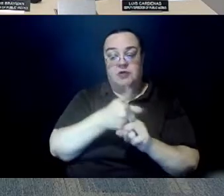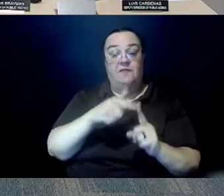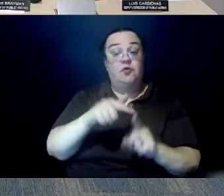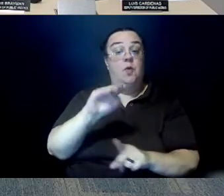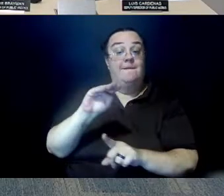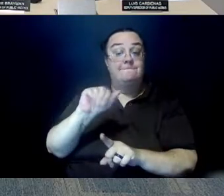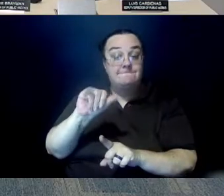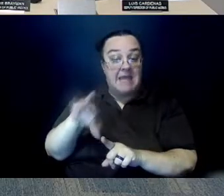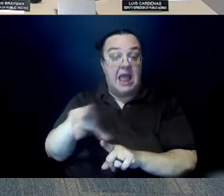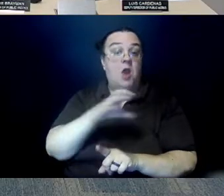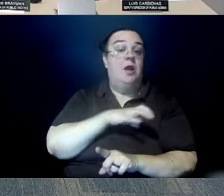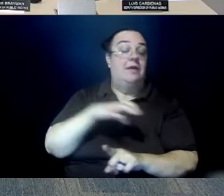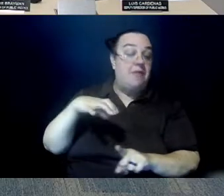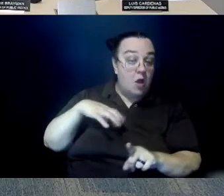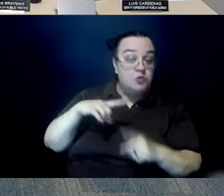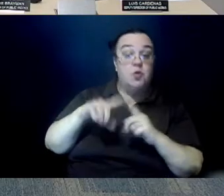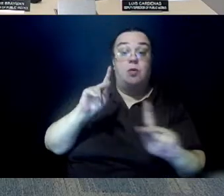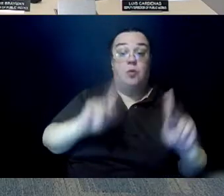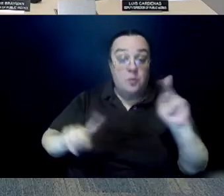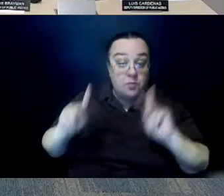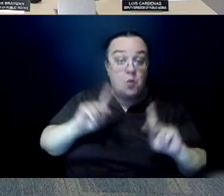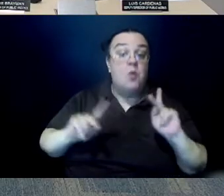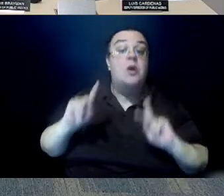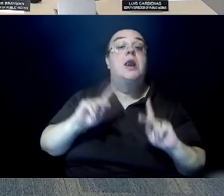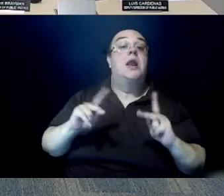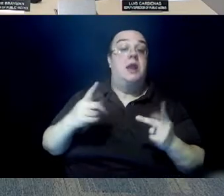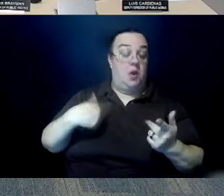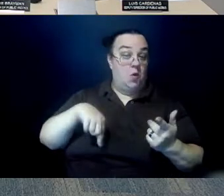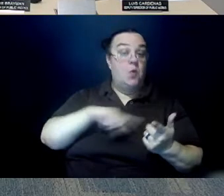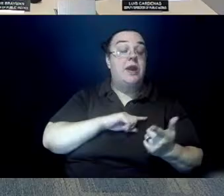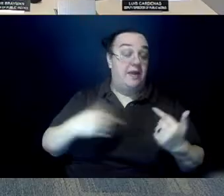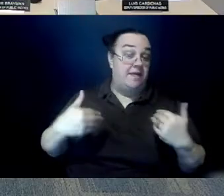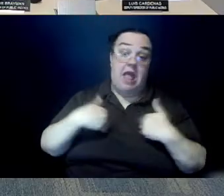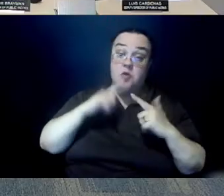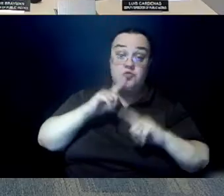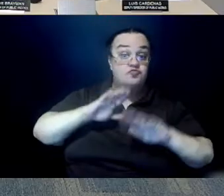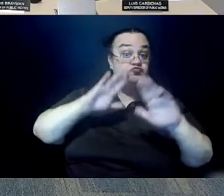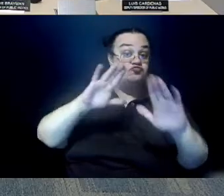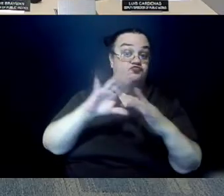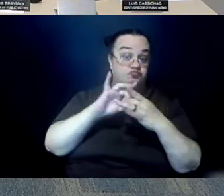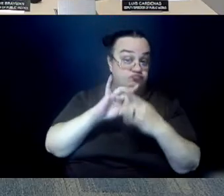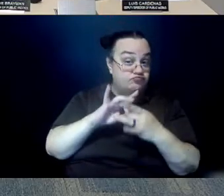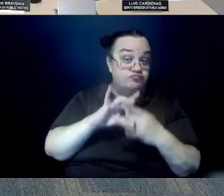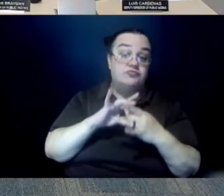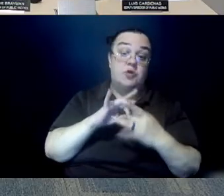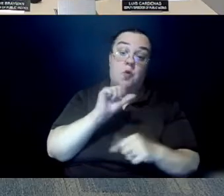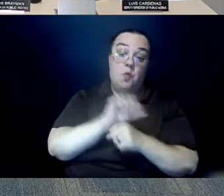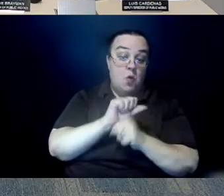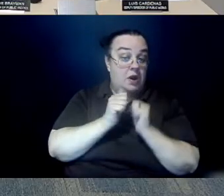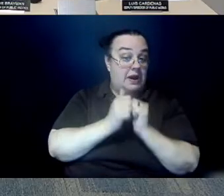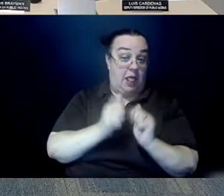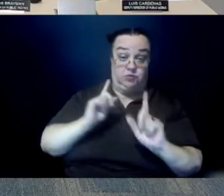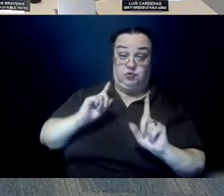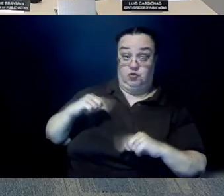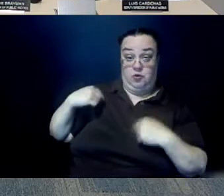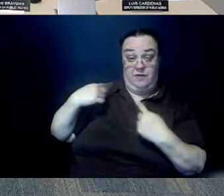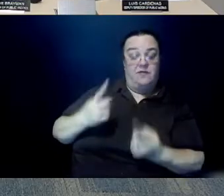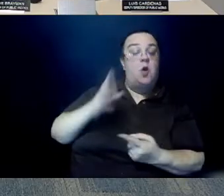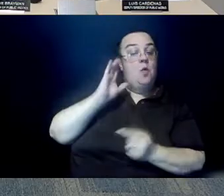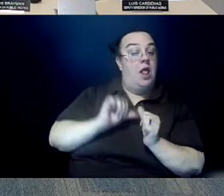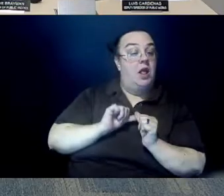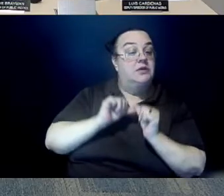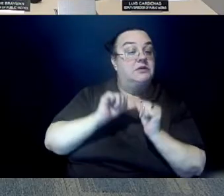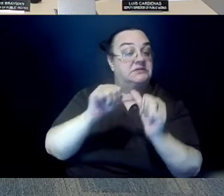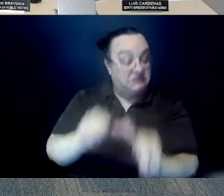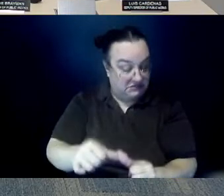council and to the community. We've had a great relationship and working together thus far, and we're going to continue